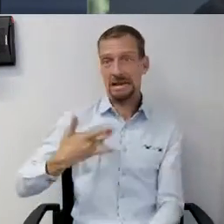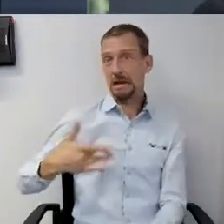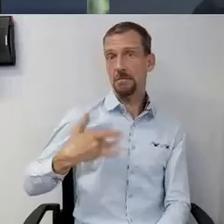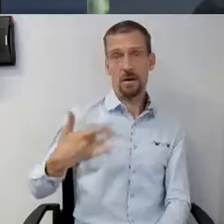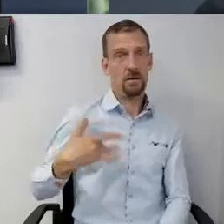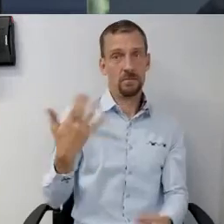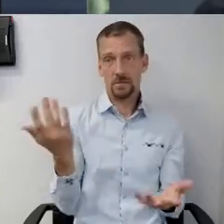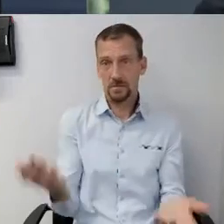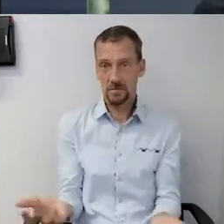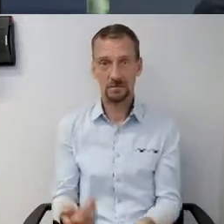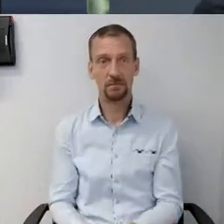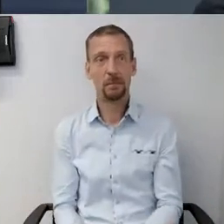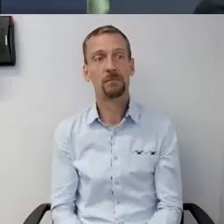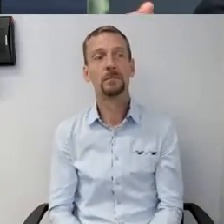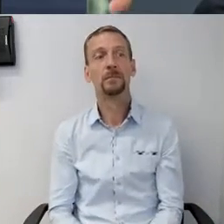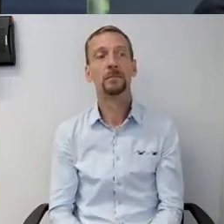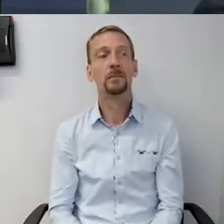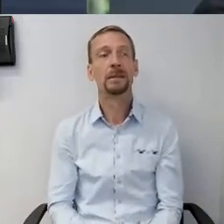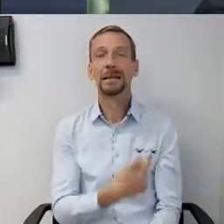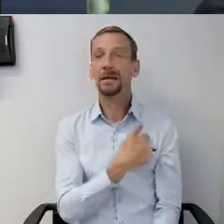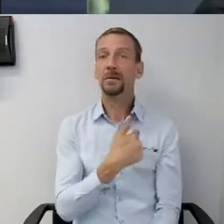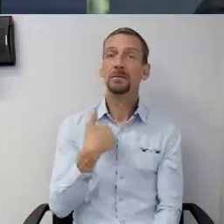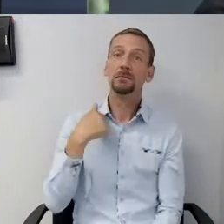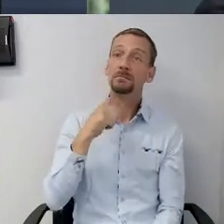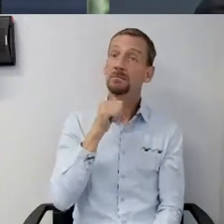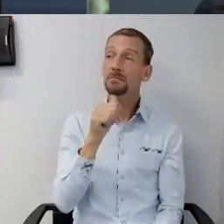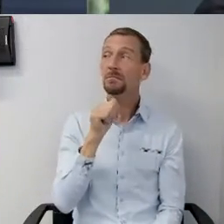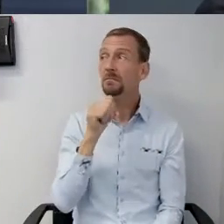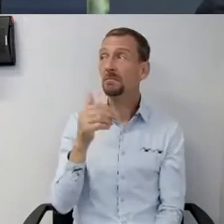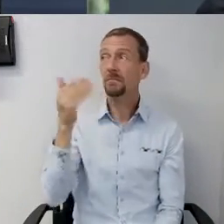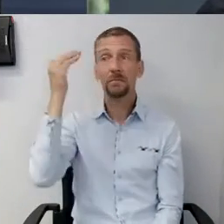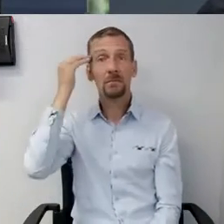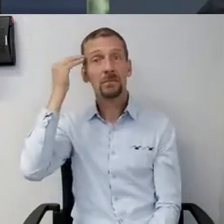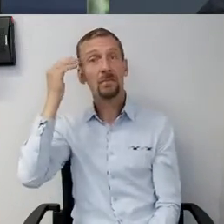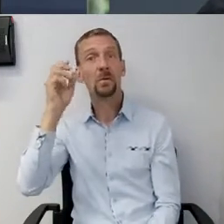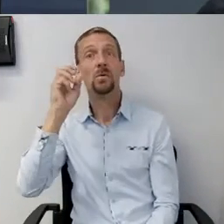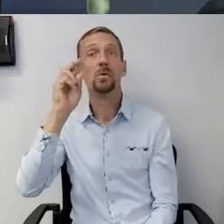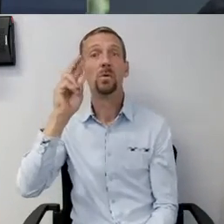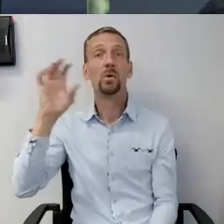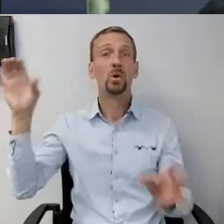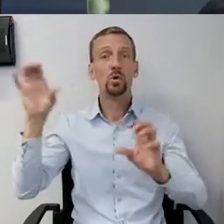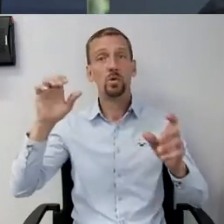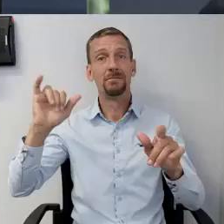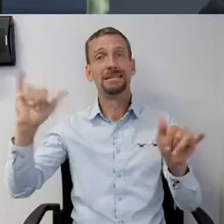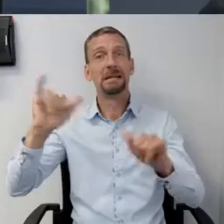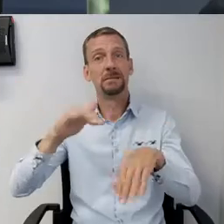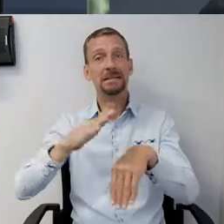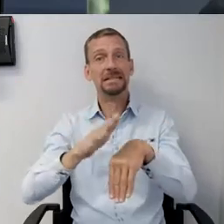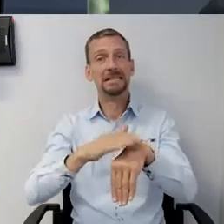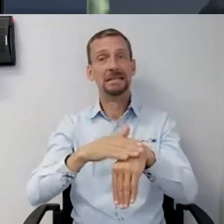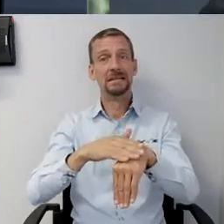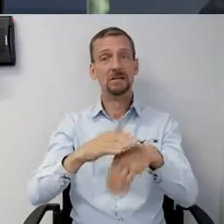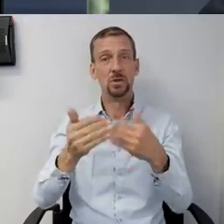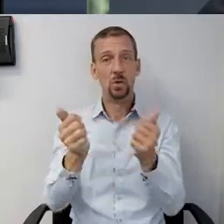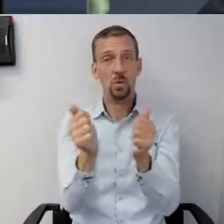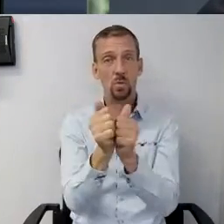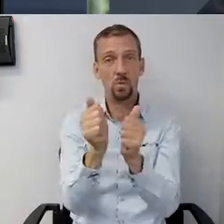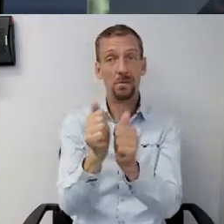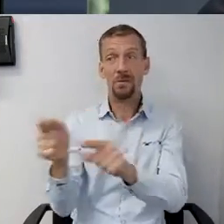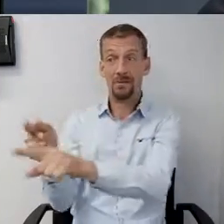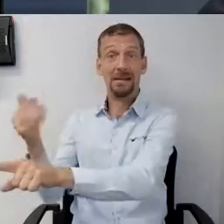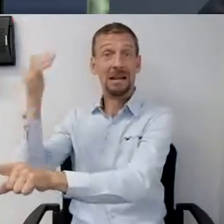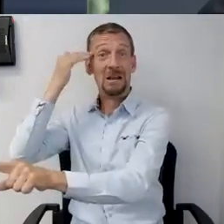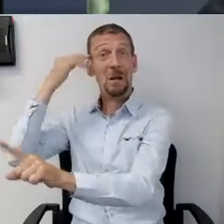whatsoever. And so we don't necessarily exercise the same precautions that we do with a